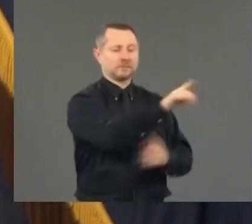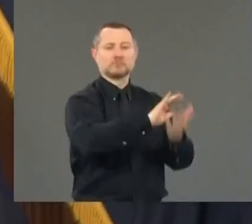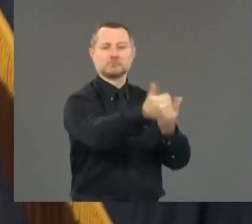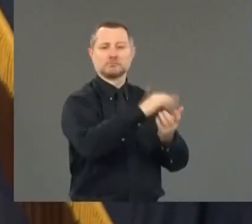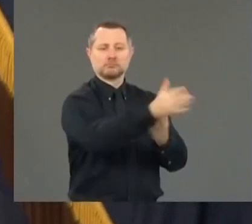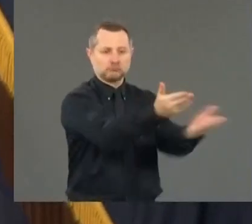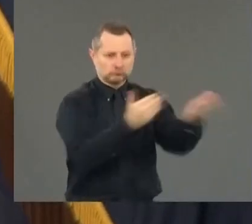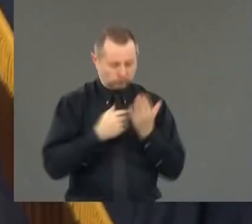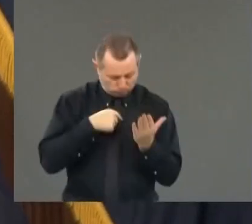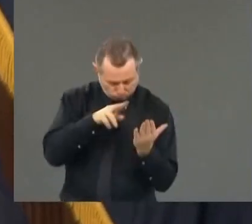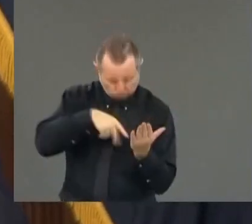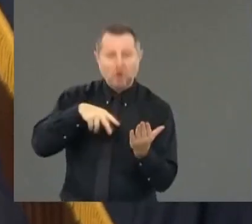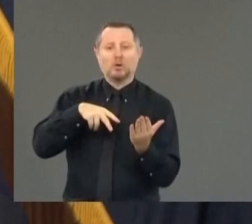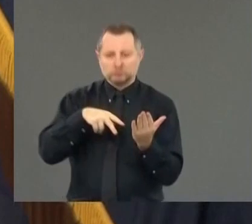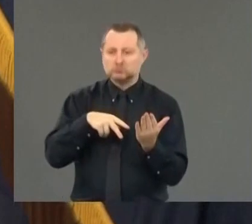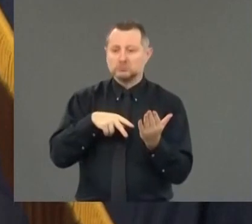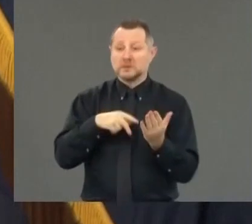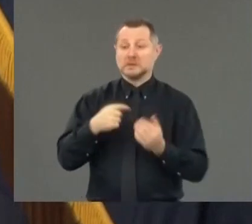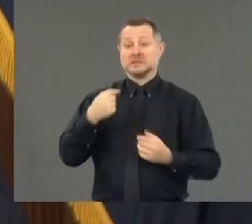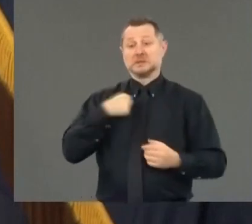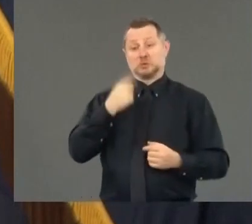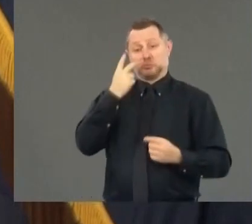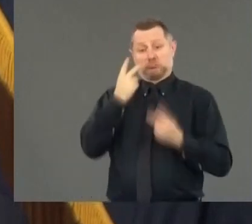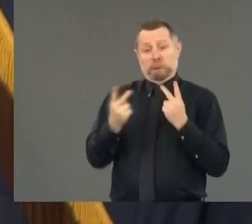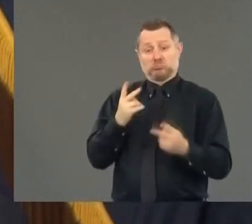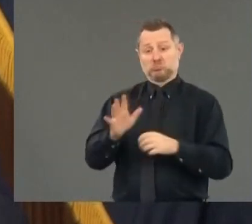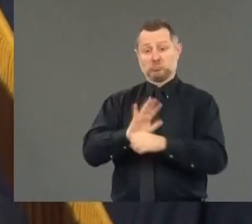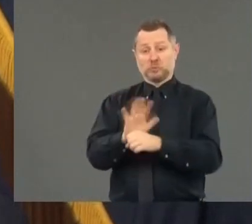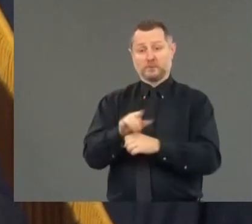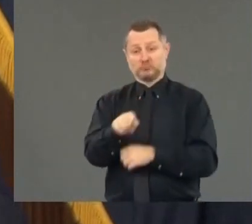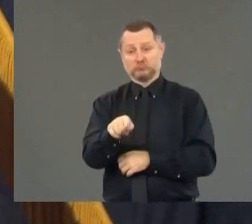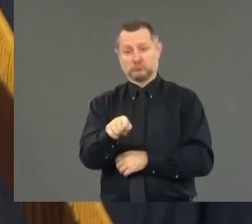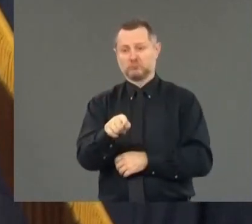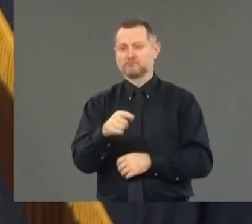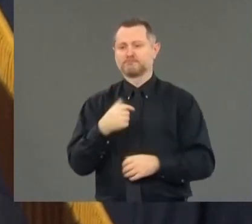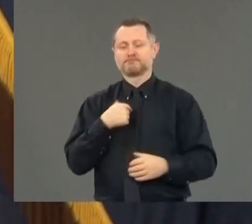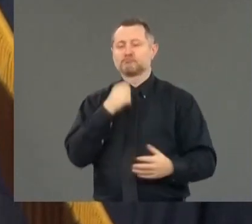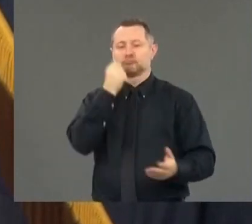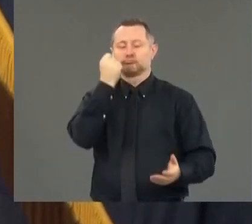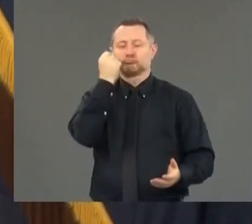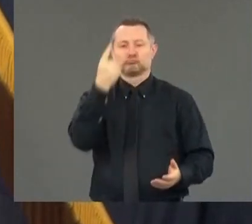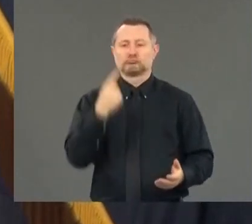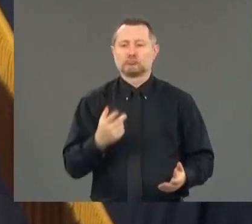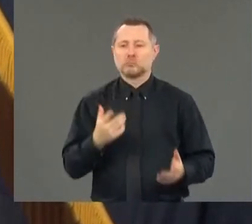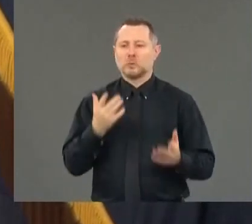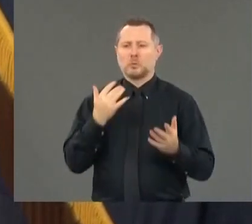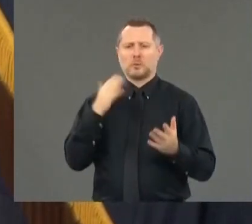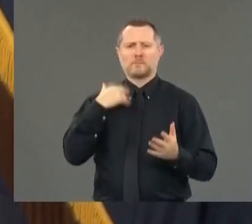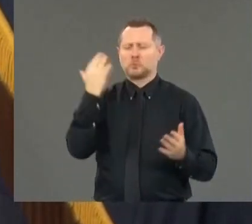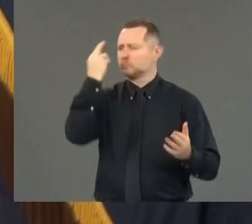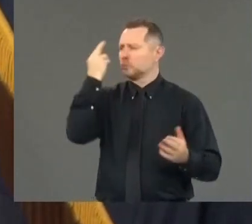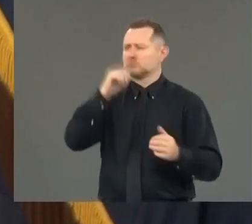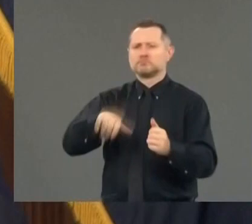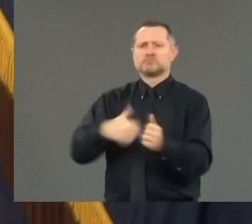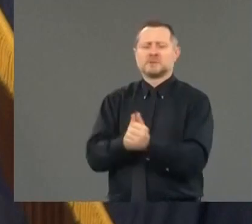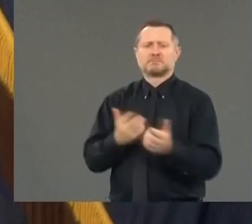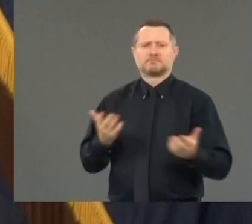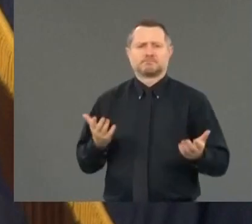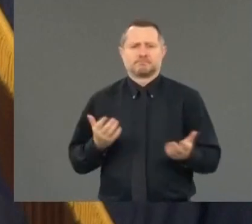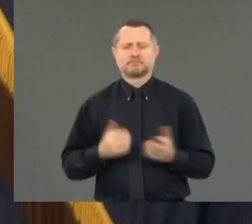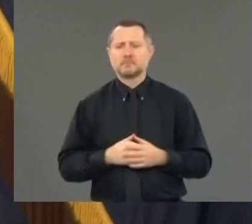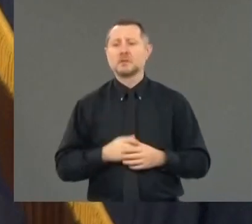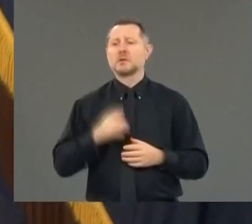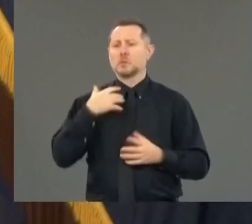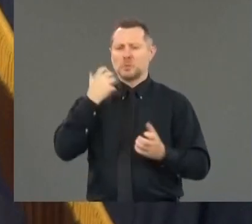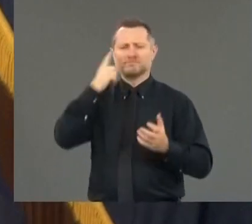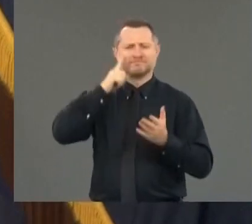As I said, from what I saw in the video, I think it's inexplicable. But maybe there is an explanation, and there's